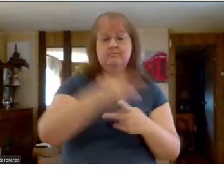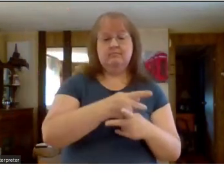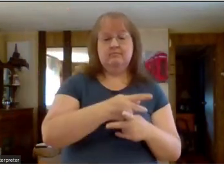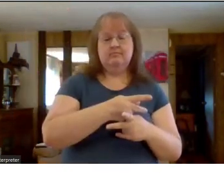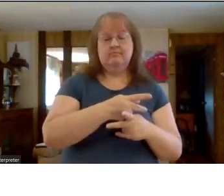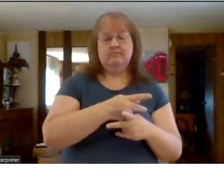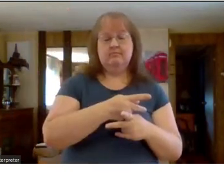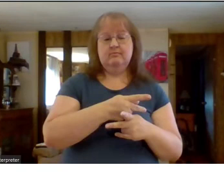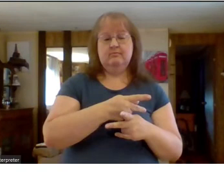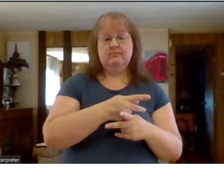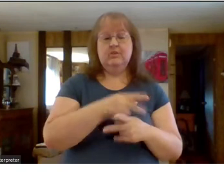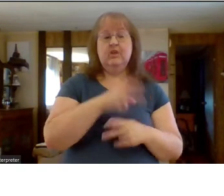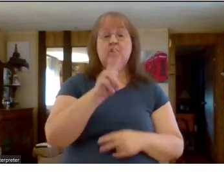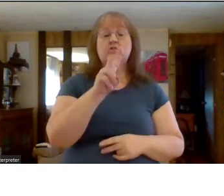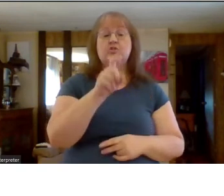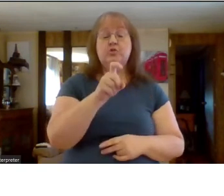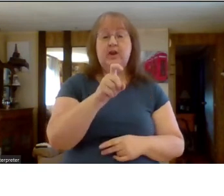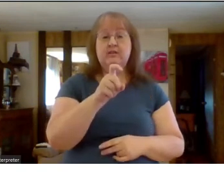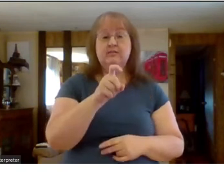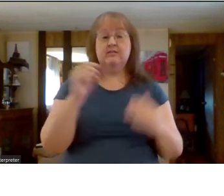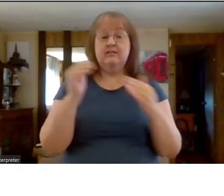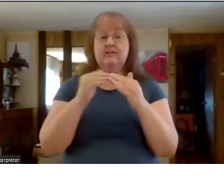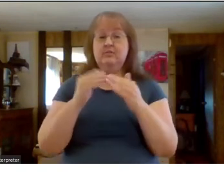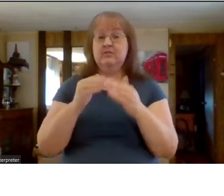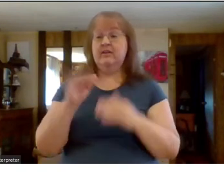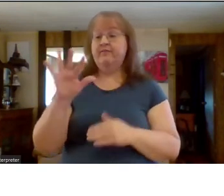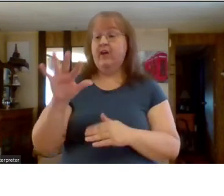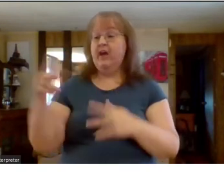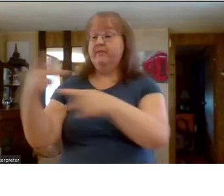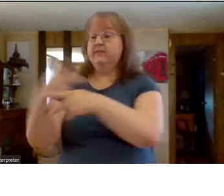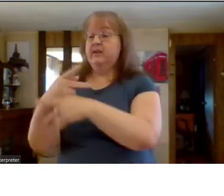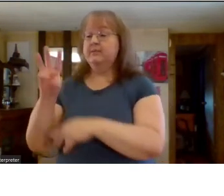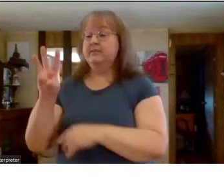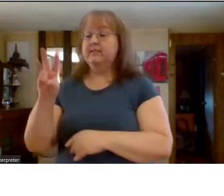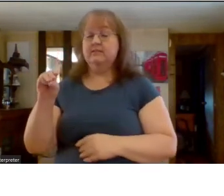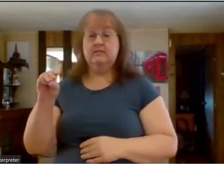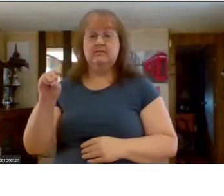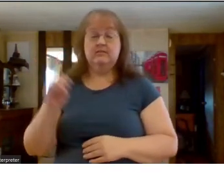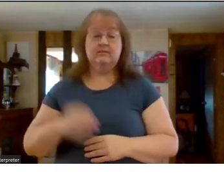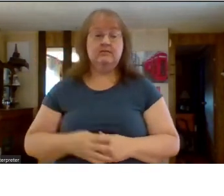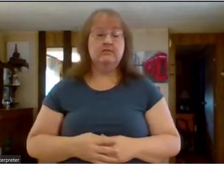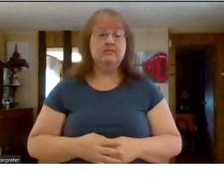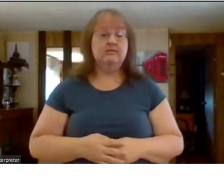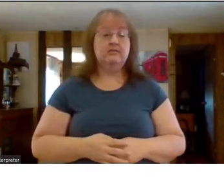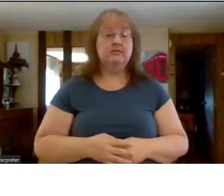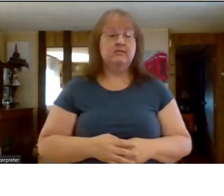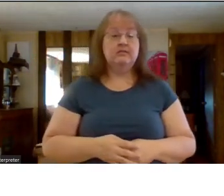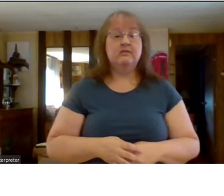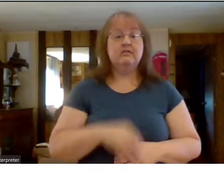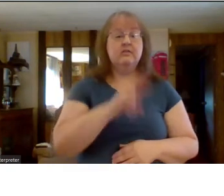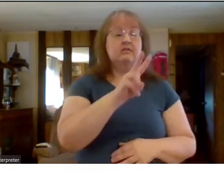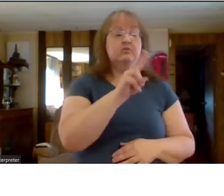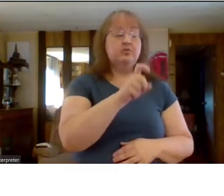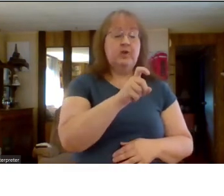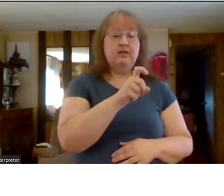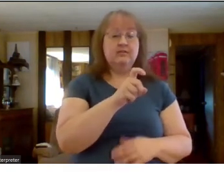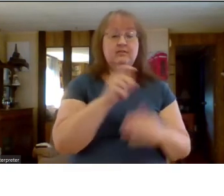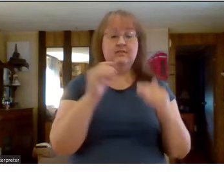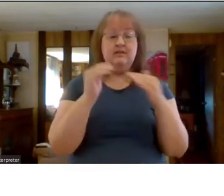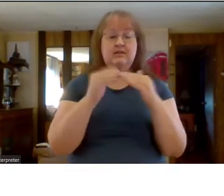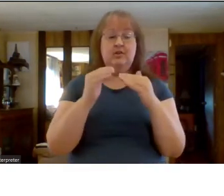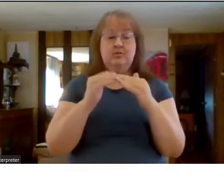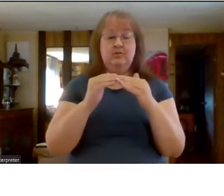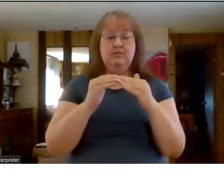over X. Okay, 2 times X is the same thing, well, equals 5 times 60.